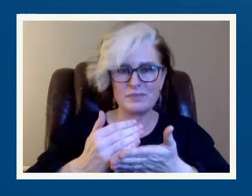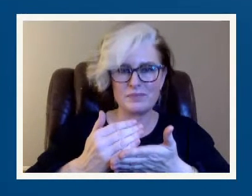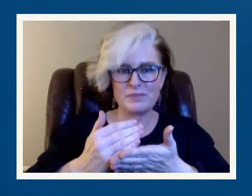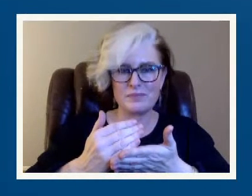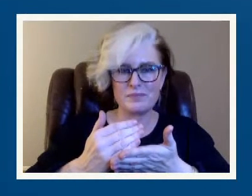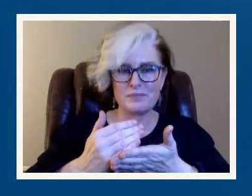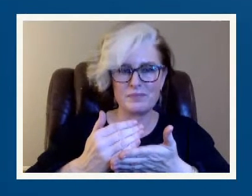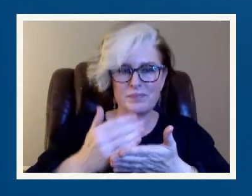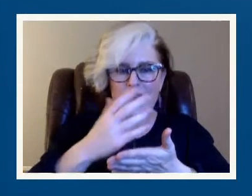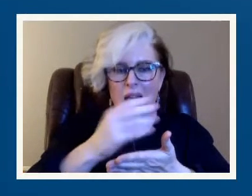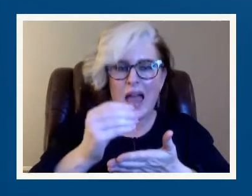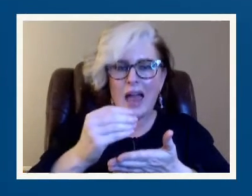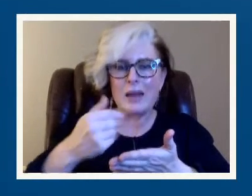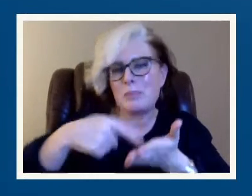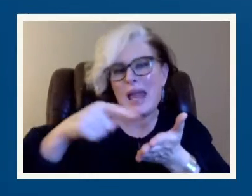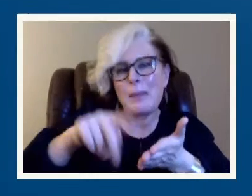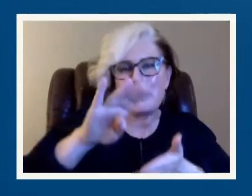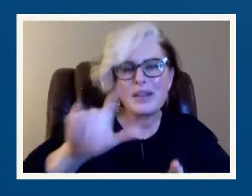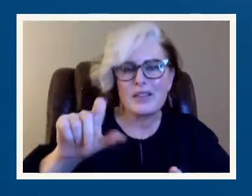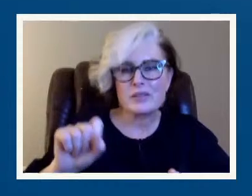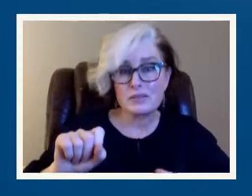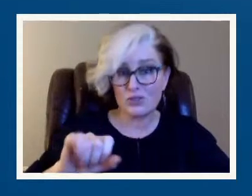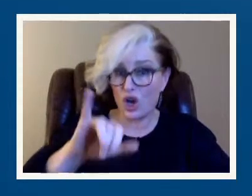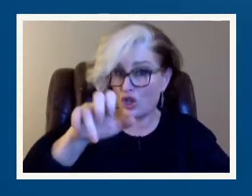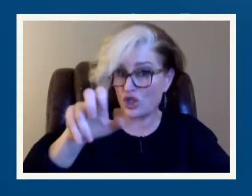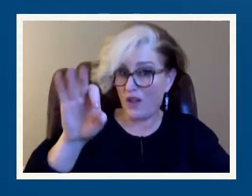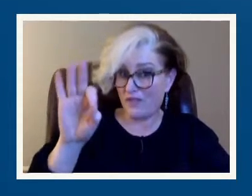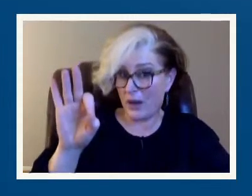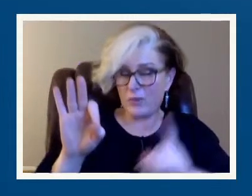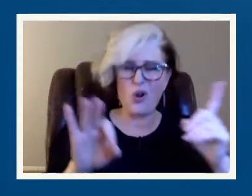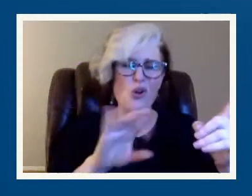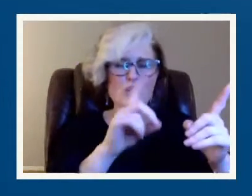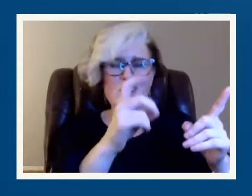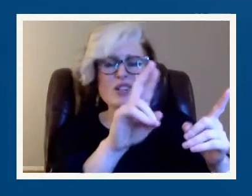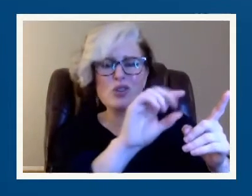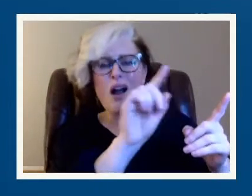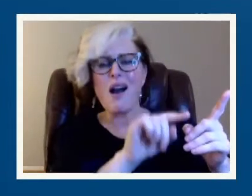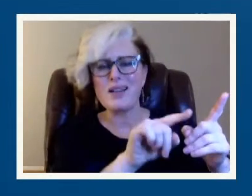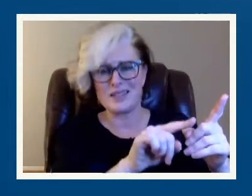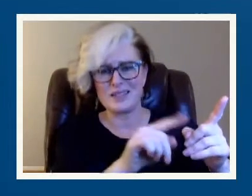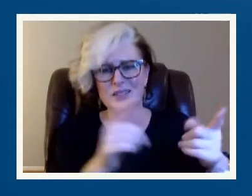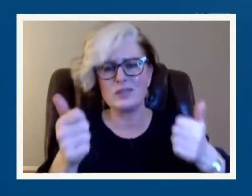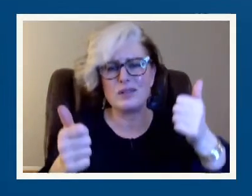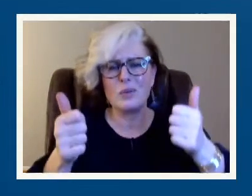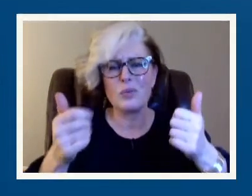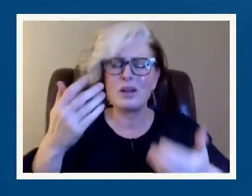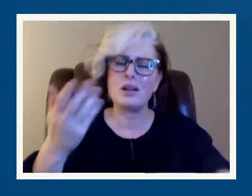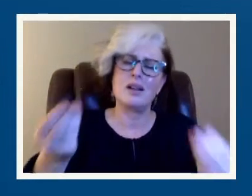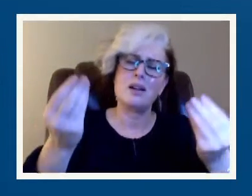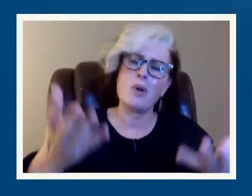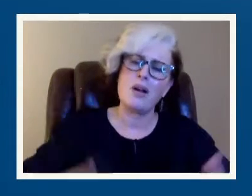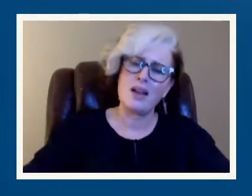and having to pay the bills? John Fetterman or Dr. Oz? Come on.